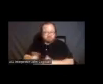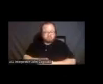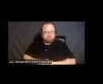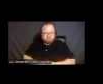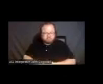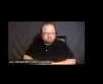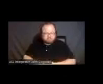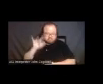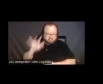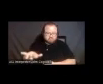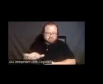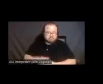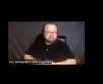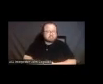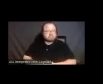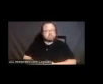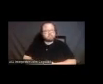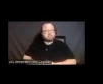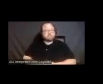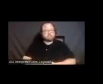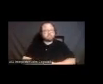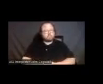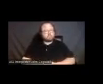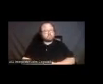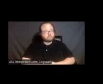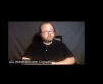Okay, we'll go on to the next slide.